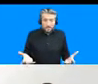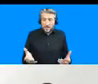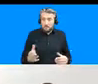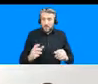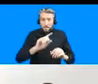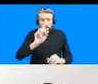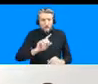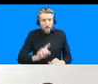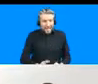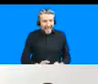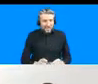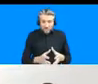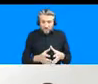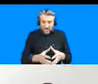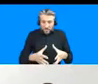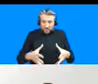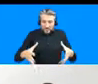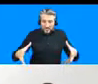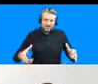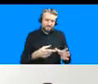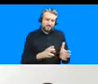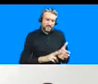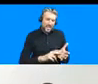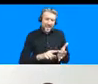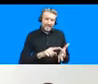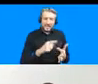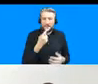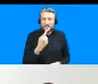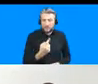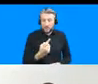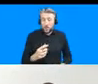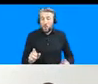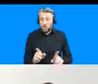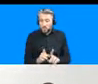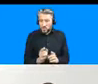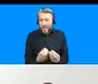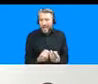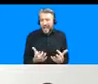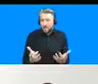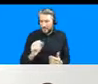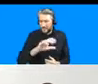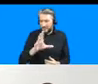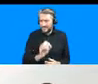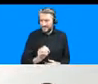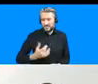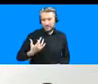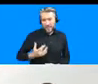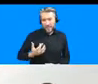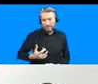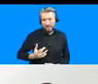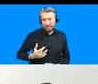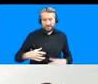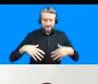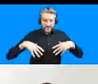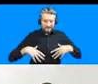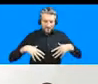was talking about in the upward shift in the percentage of people living in urban built-up areas are projected to add two and a half